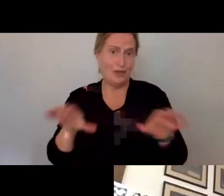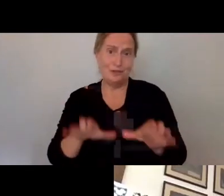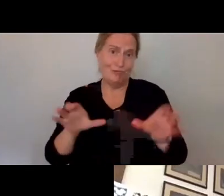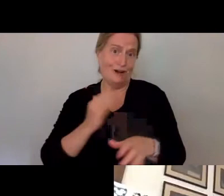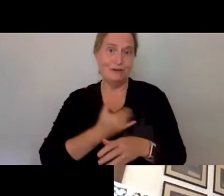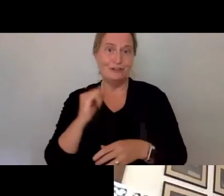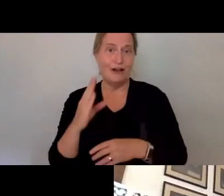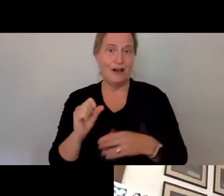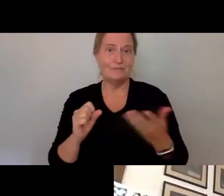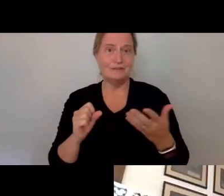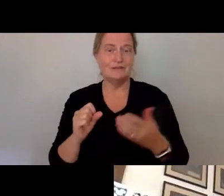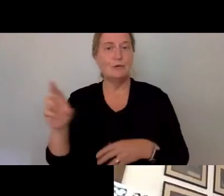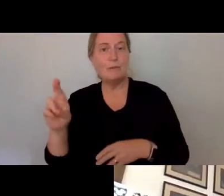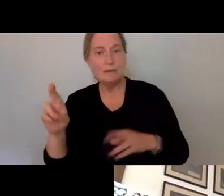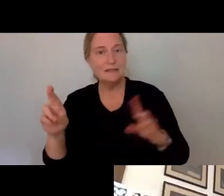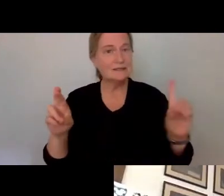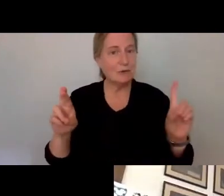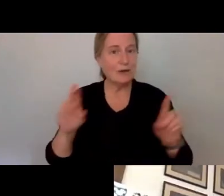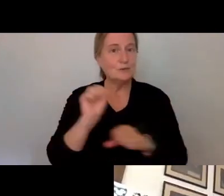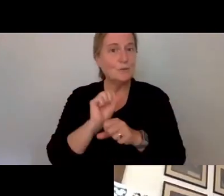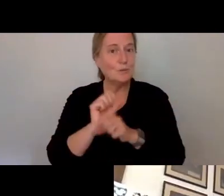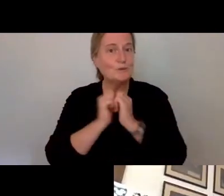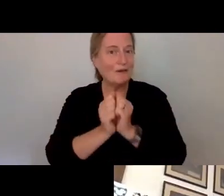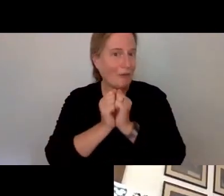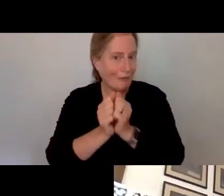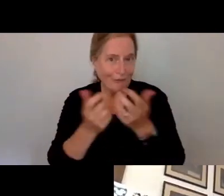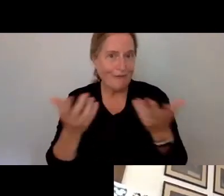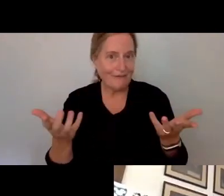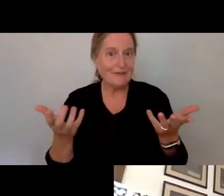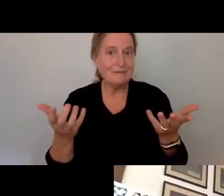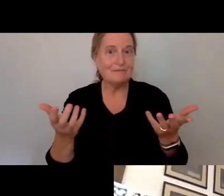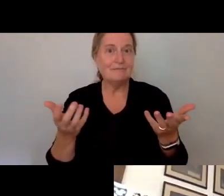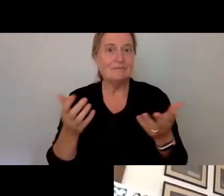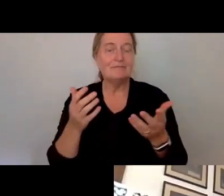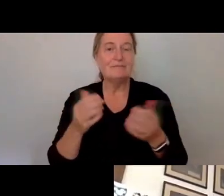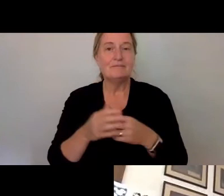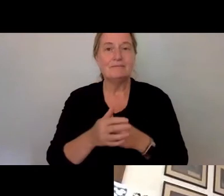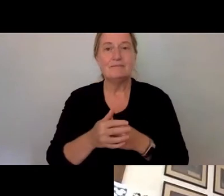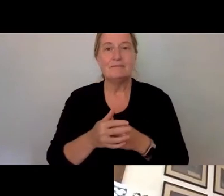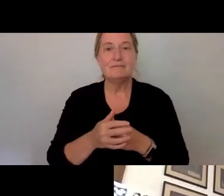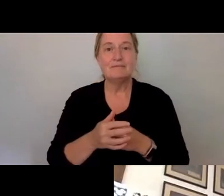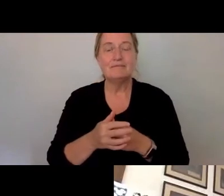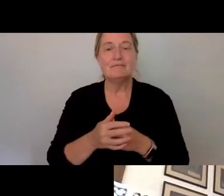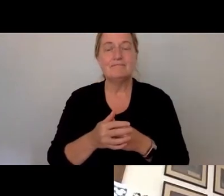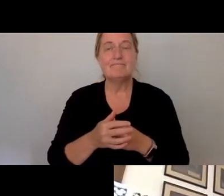It's how Republicans and Democrats worked together in order to get those